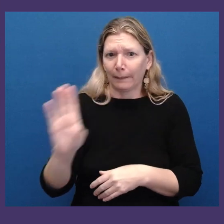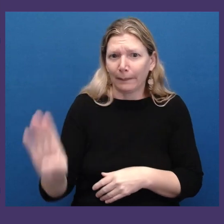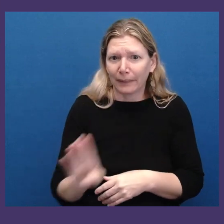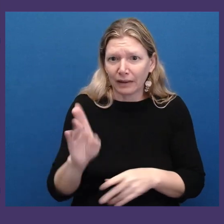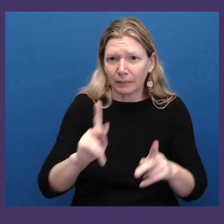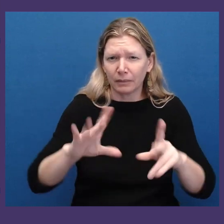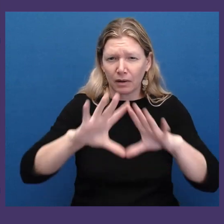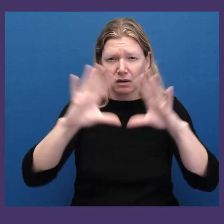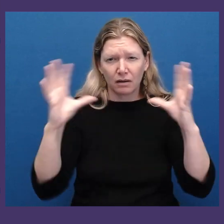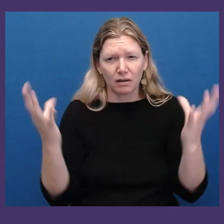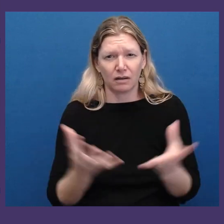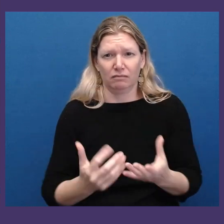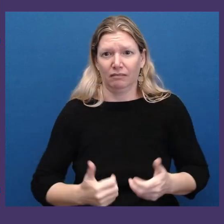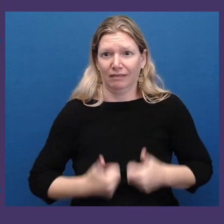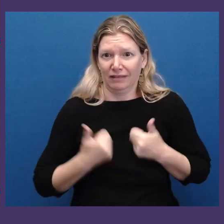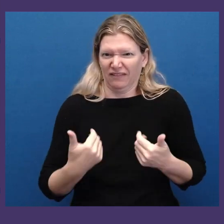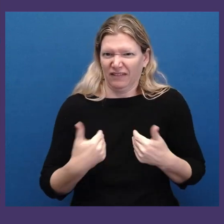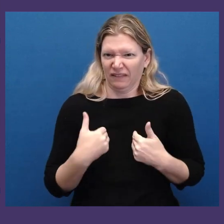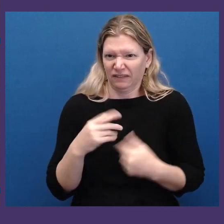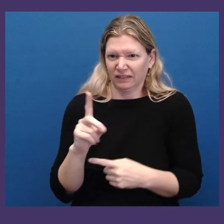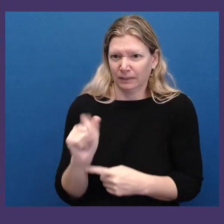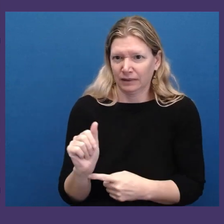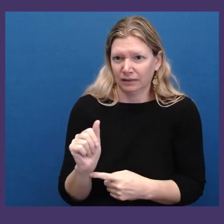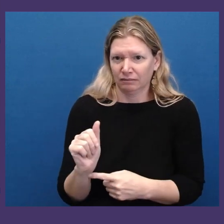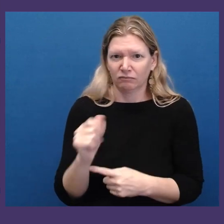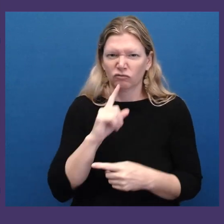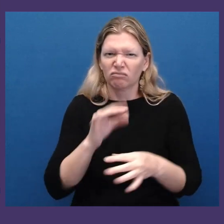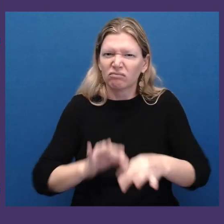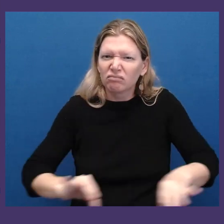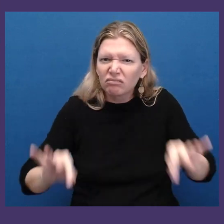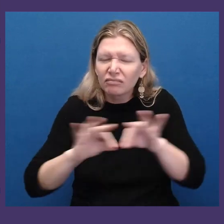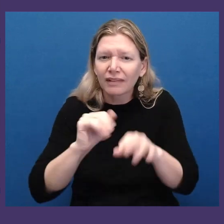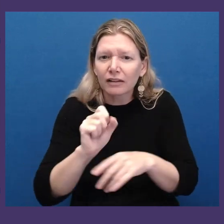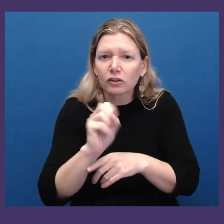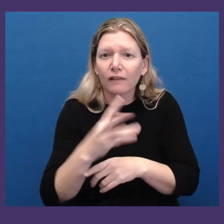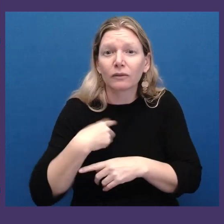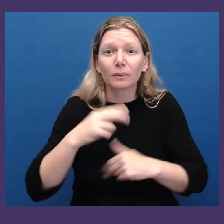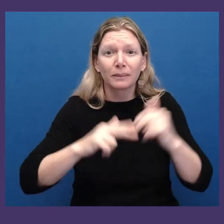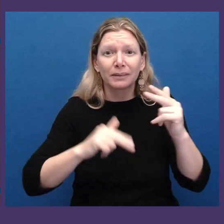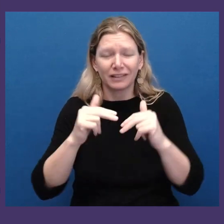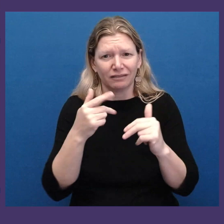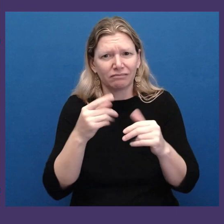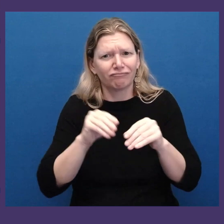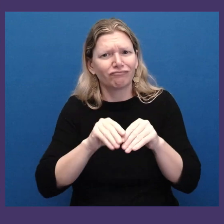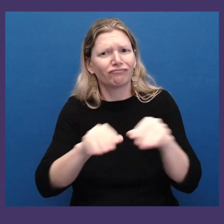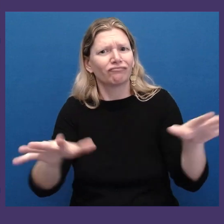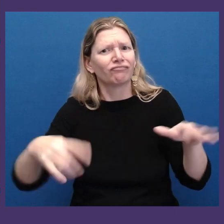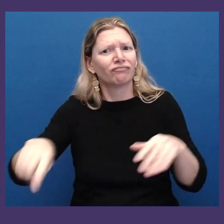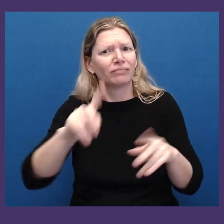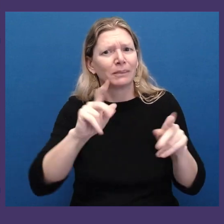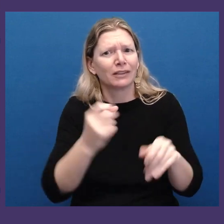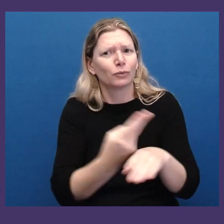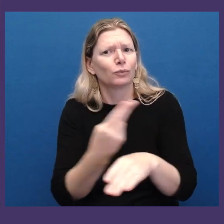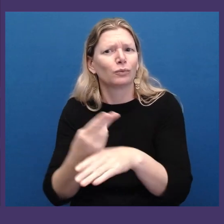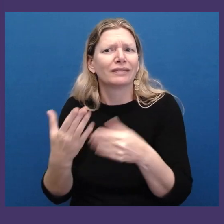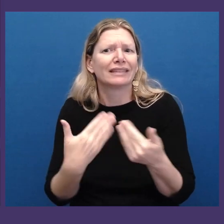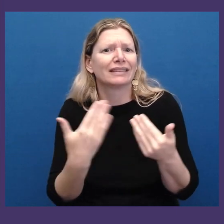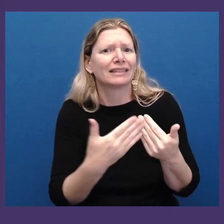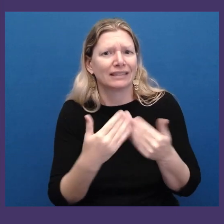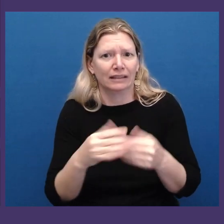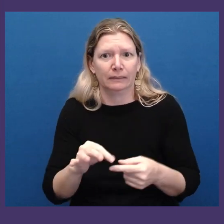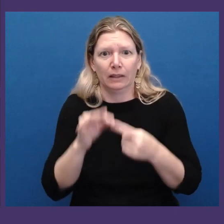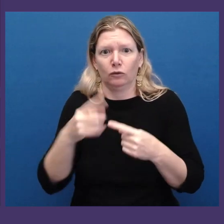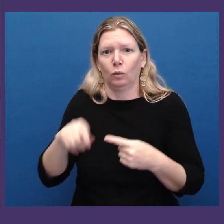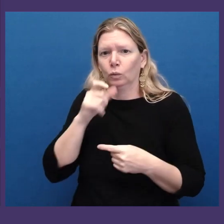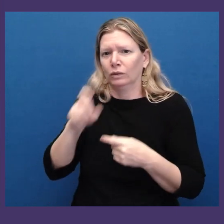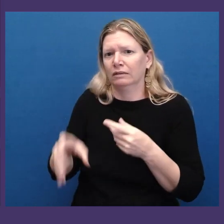we build is user-friendly for everyone, especially those who need additional support when navigating apps or websites. Our goal